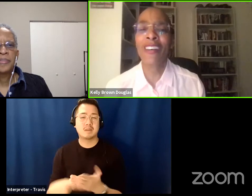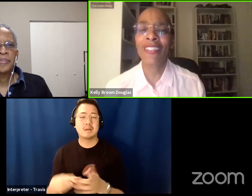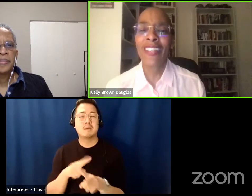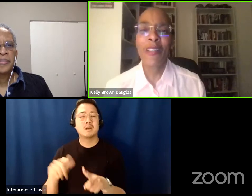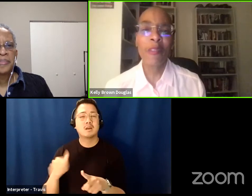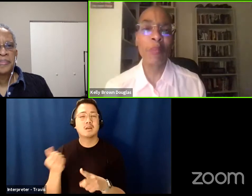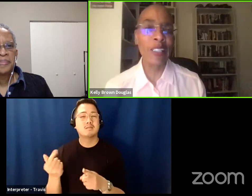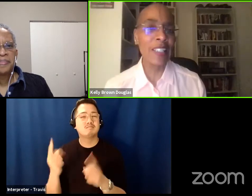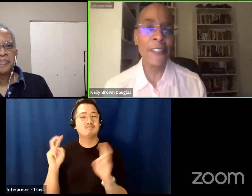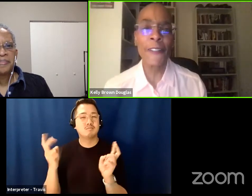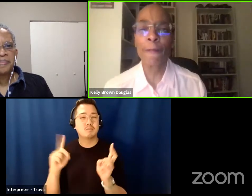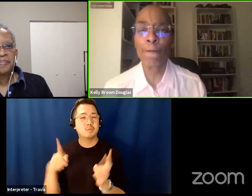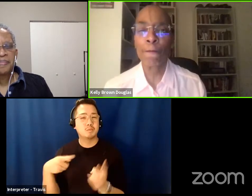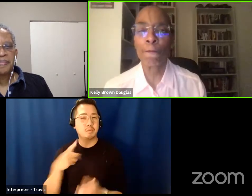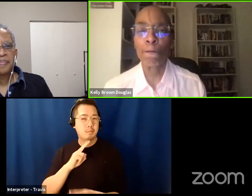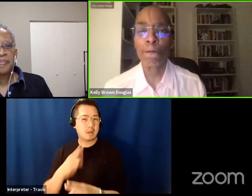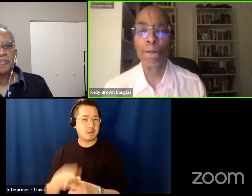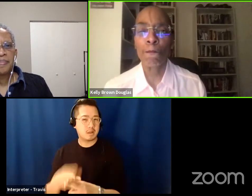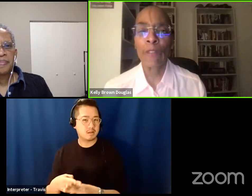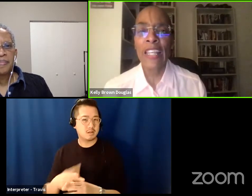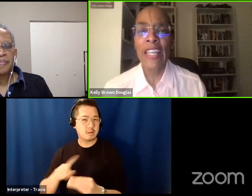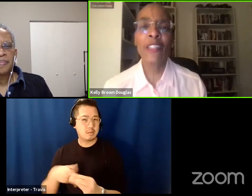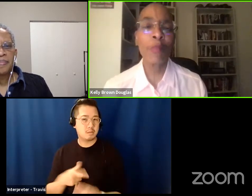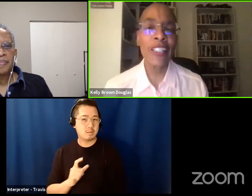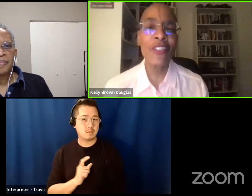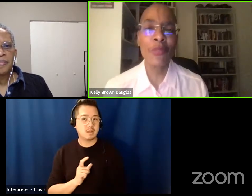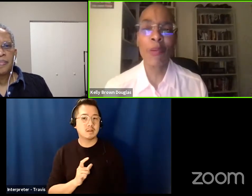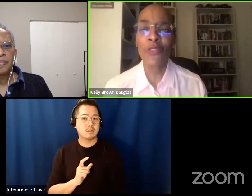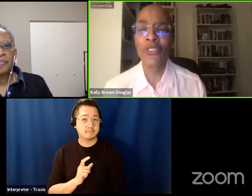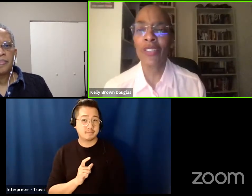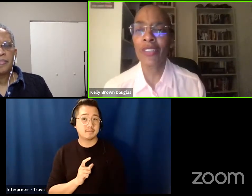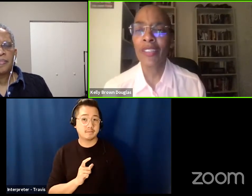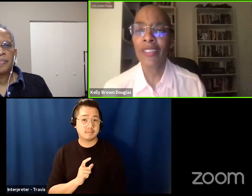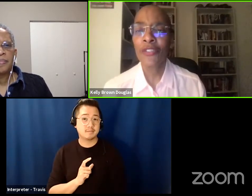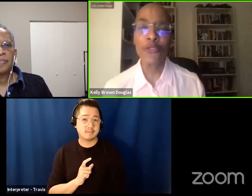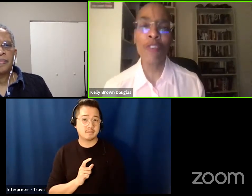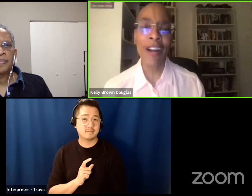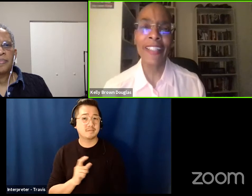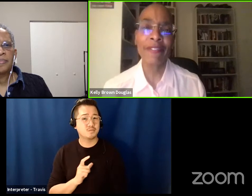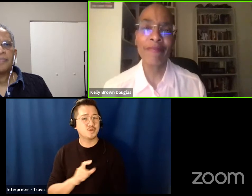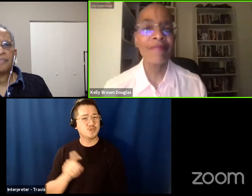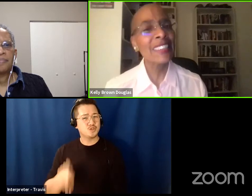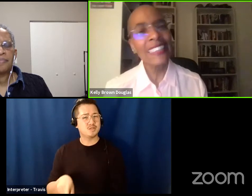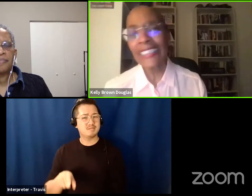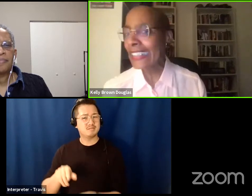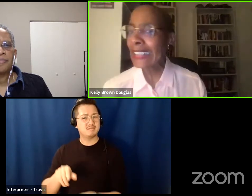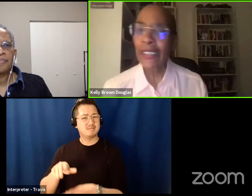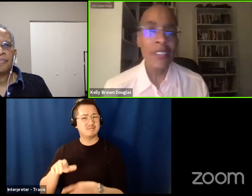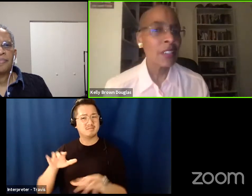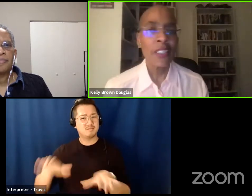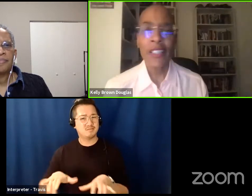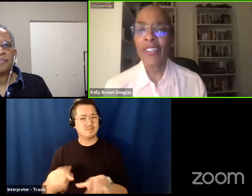talked about the police and the police supposed to do right,